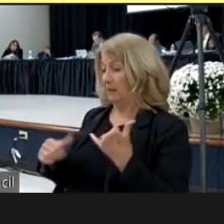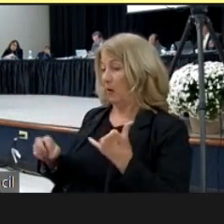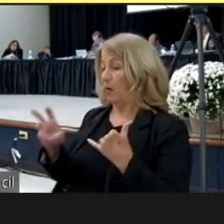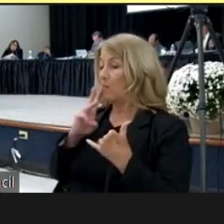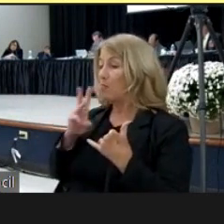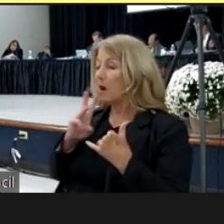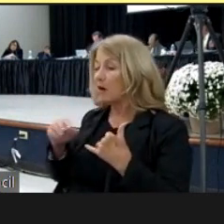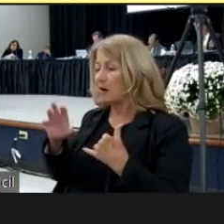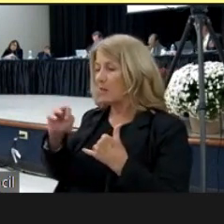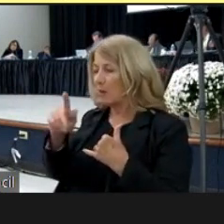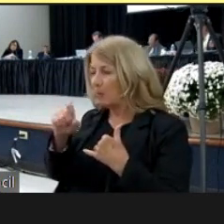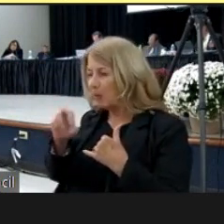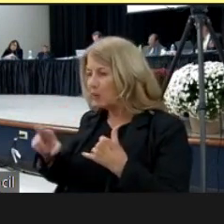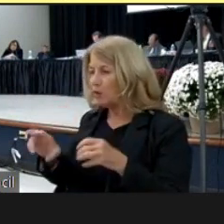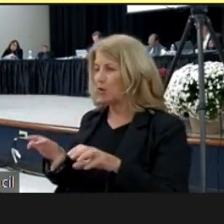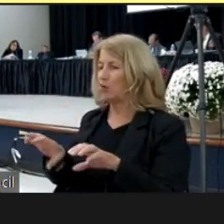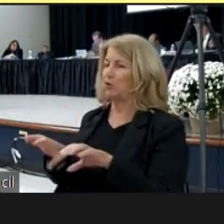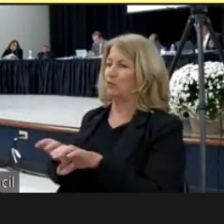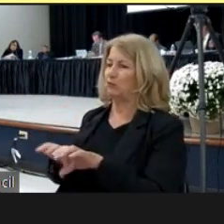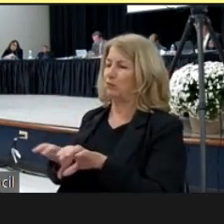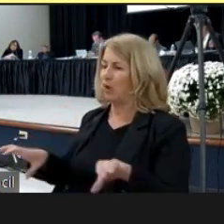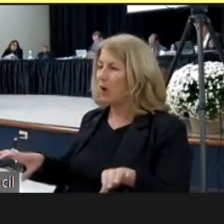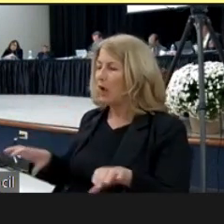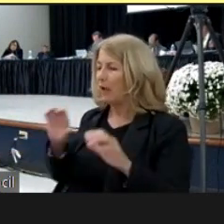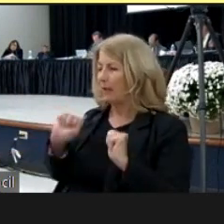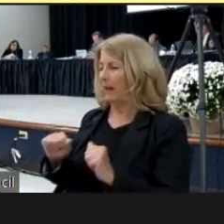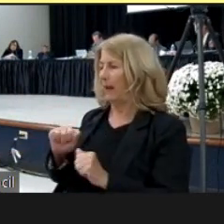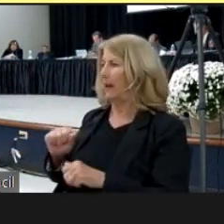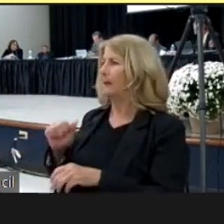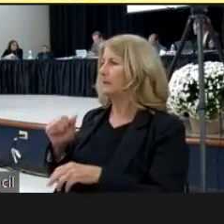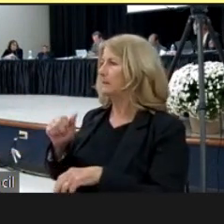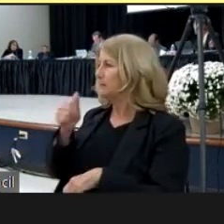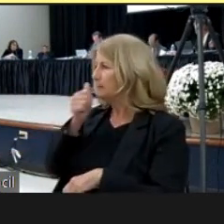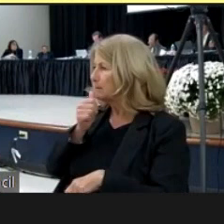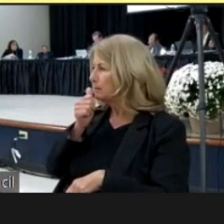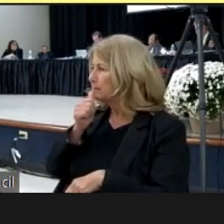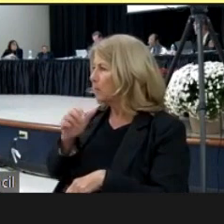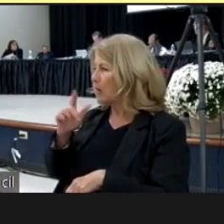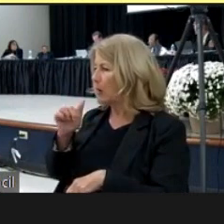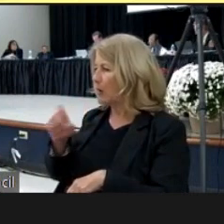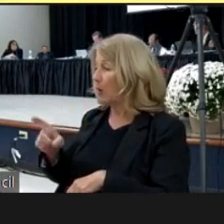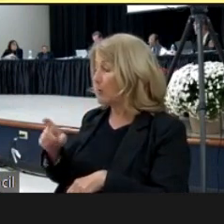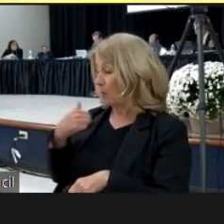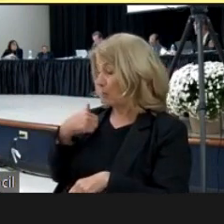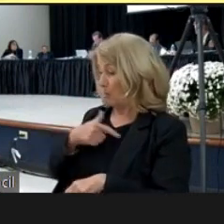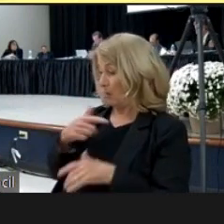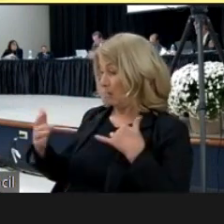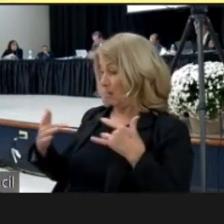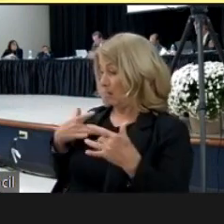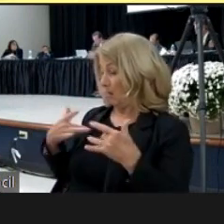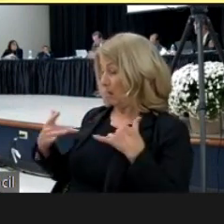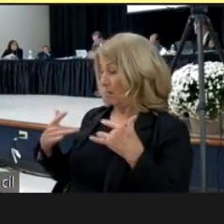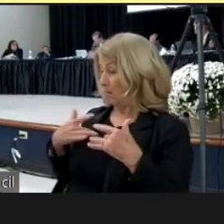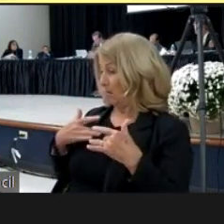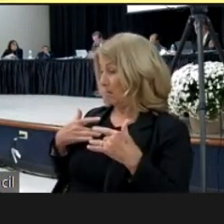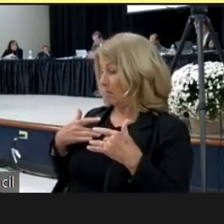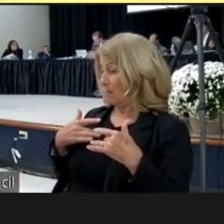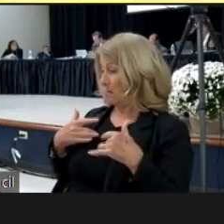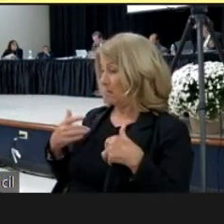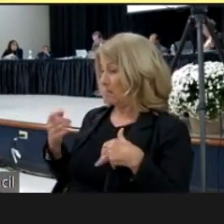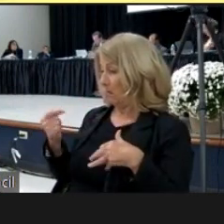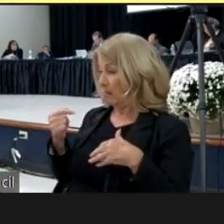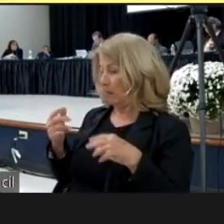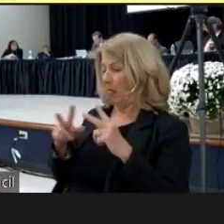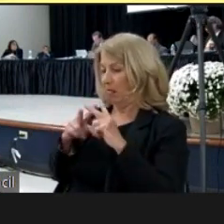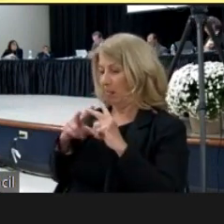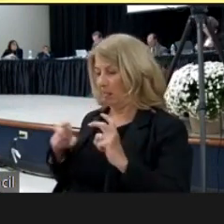meters can handle that extra load that it's going to add. Are we concerned about, I did a little bit of analysis on